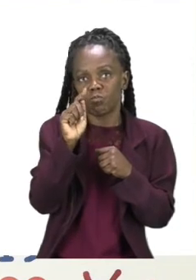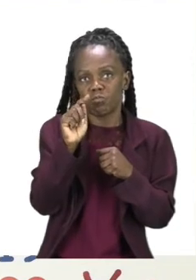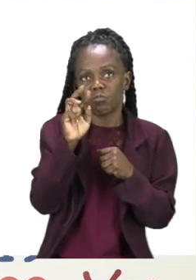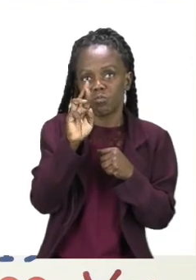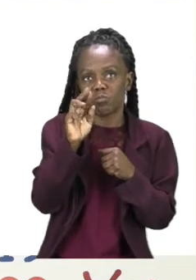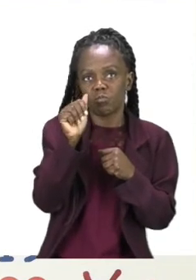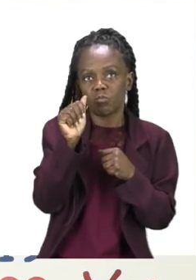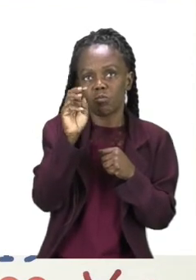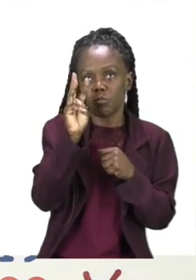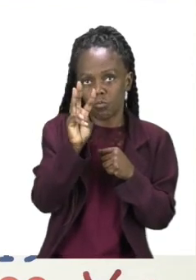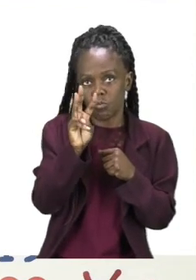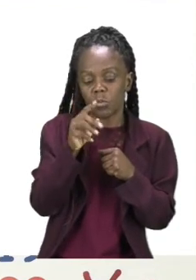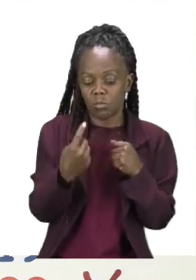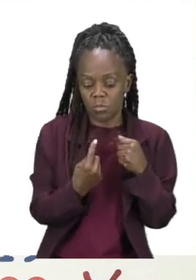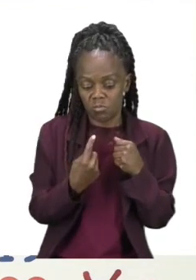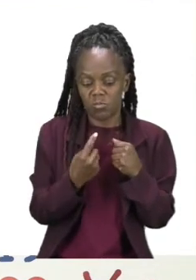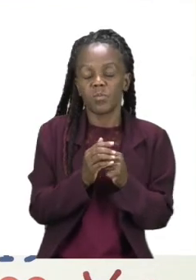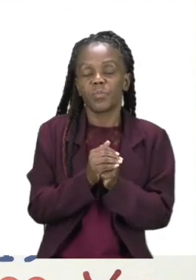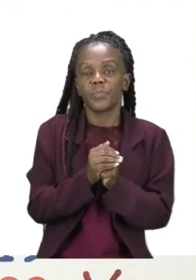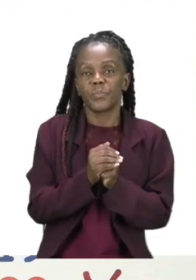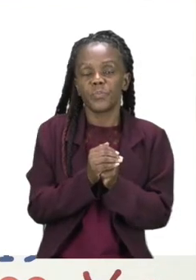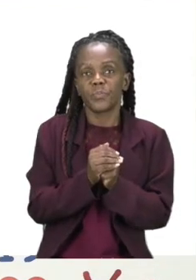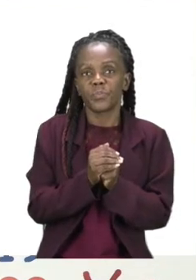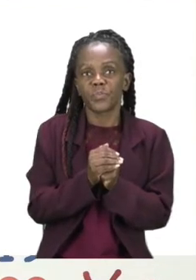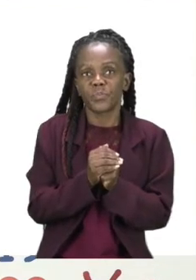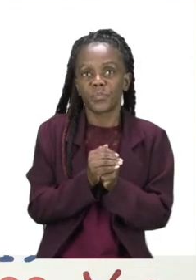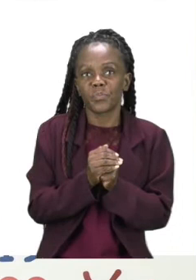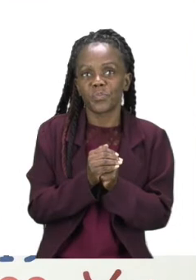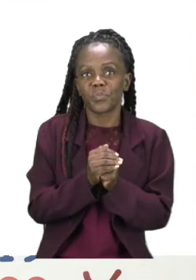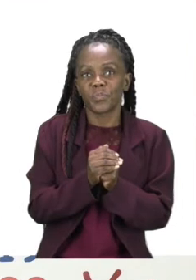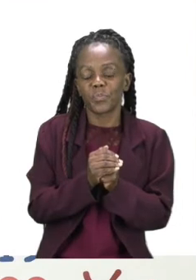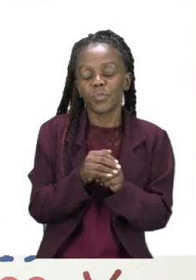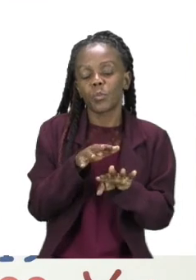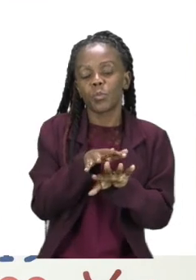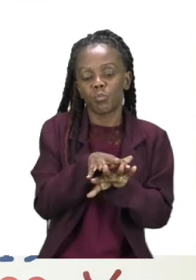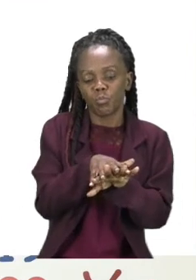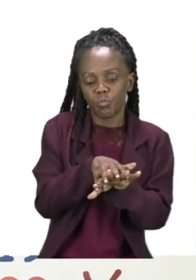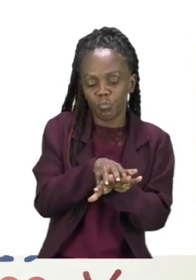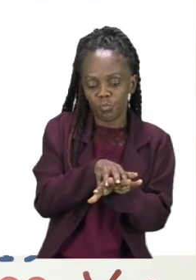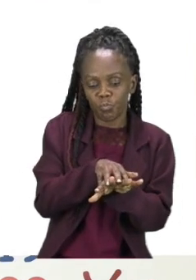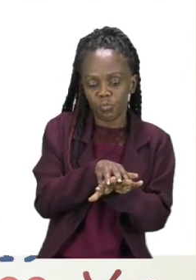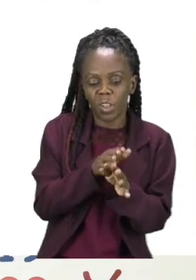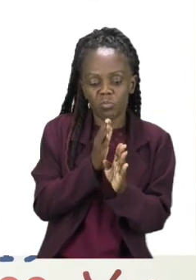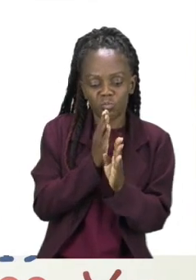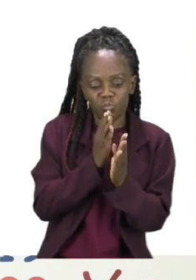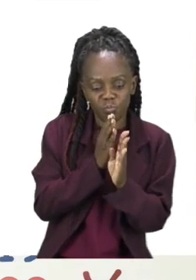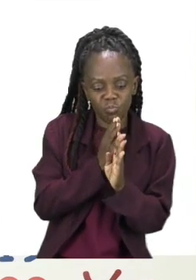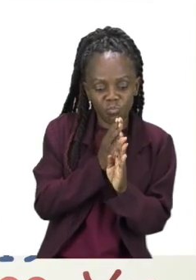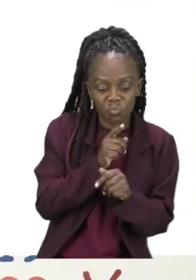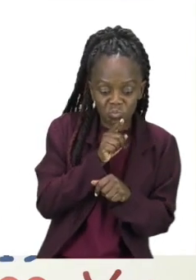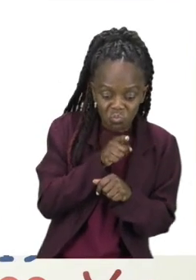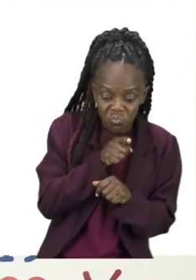So it's okay if you find another letter being shared. Take your time. Make sure you check your work after you're